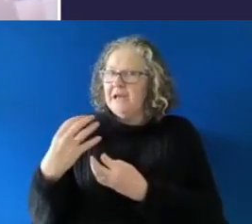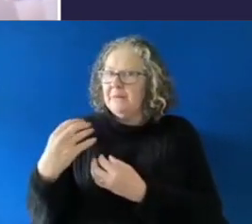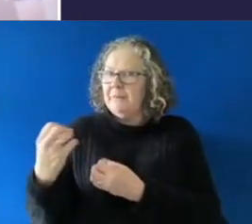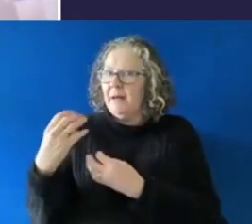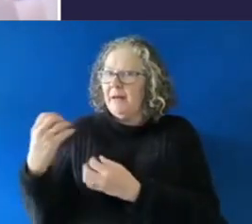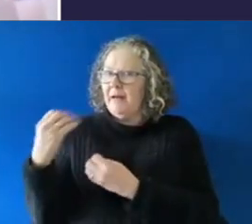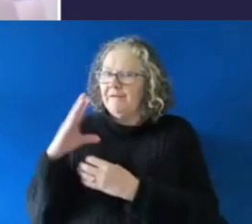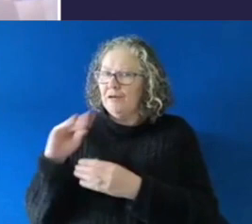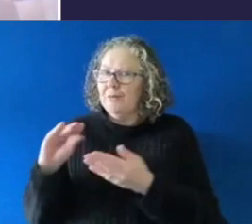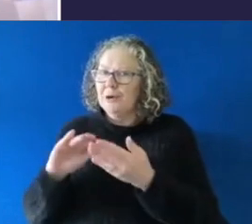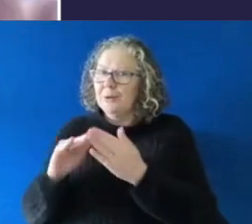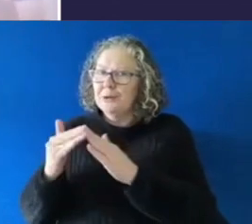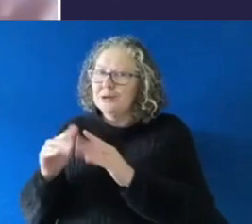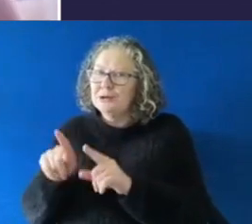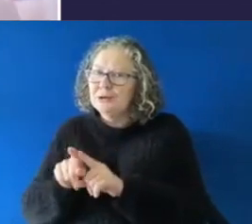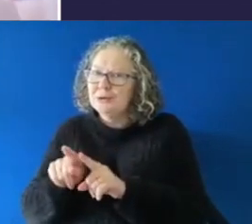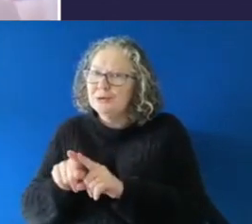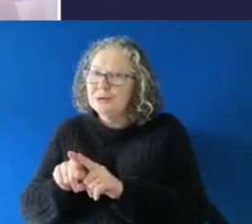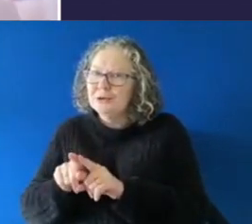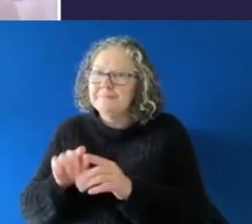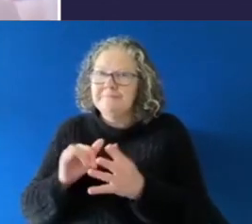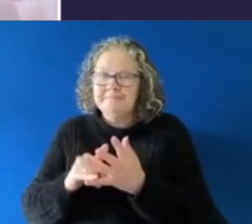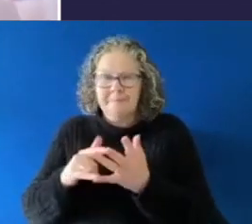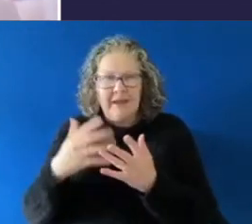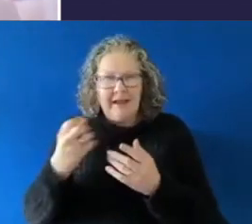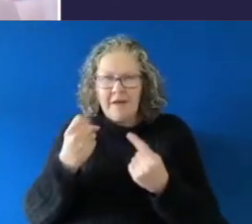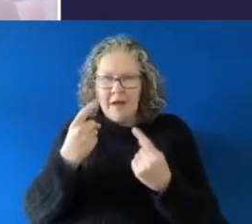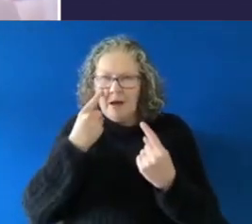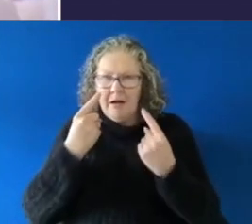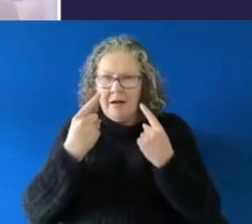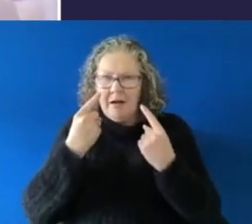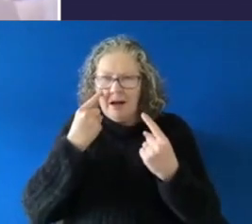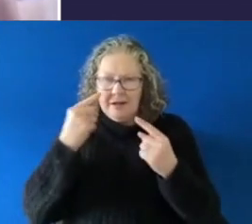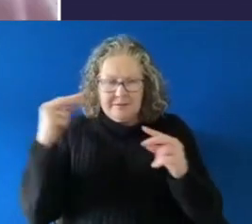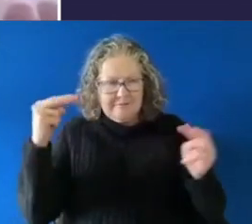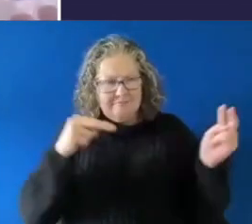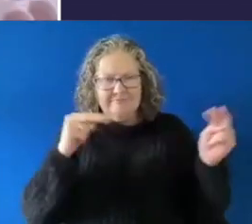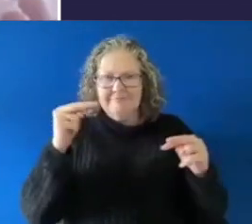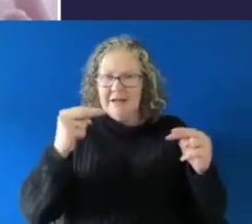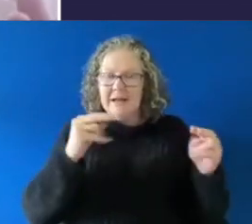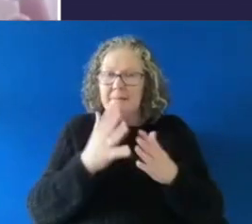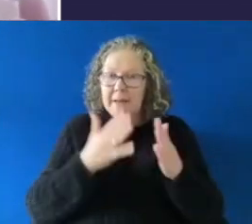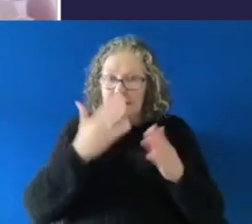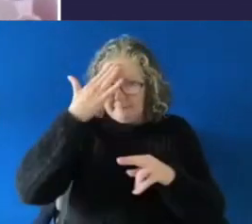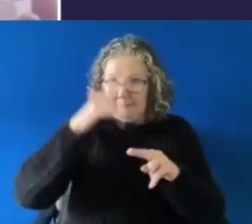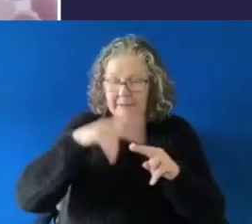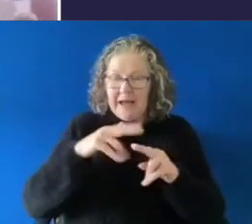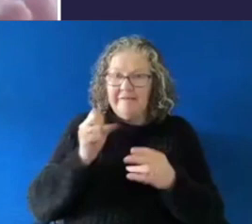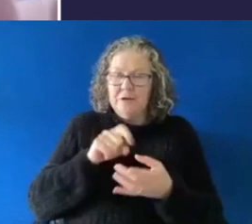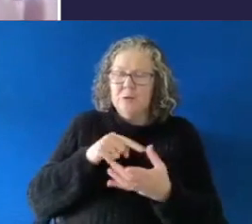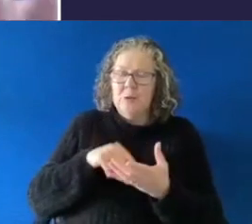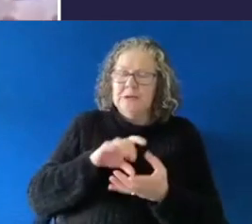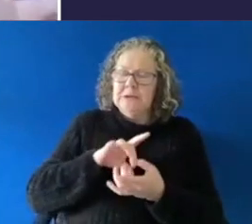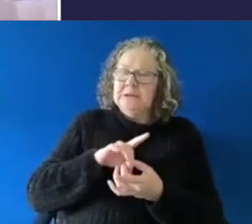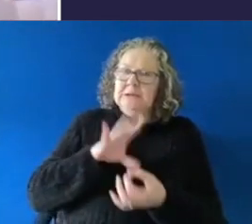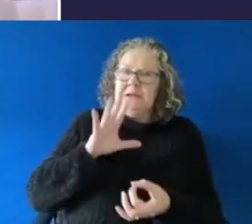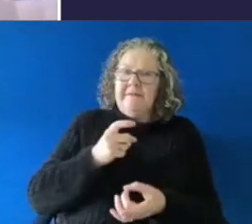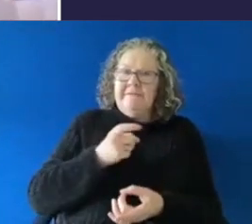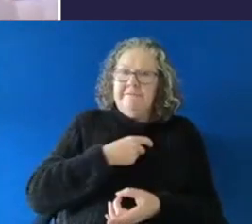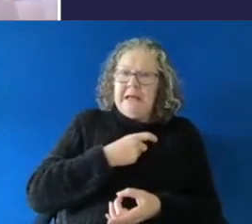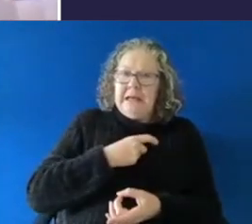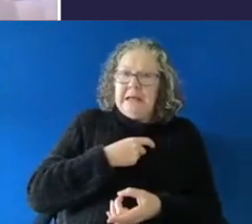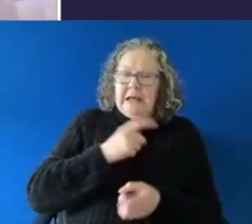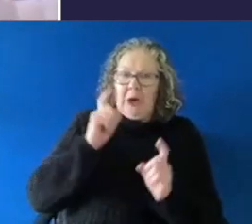as well. And so there's sort of eyes everywhere. So I think for the parent, it's that letting go of fear and worry